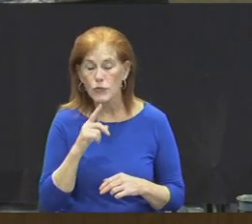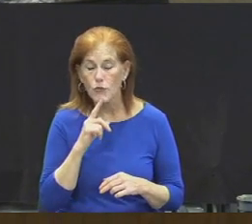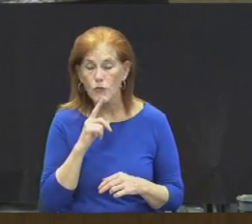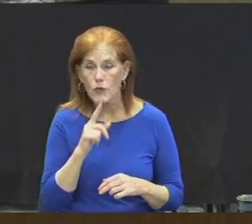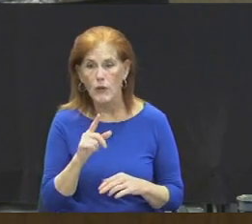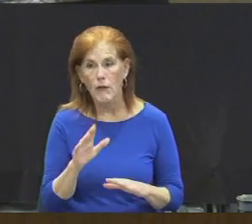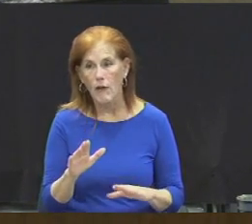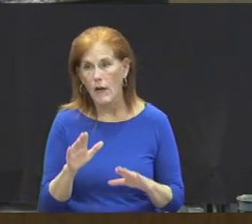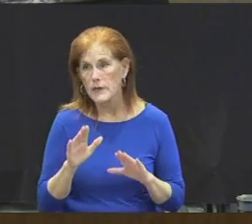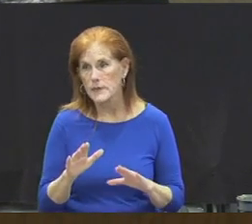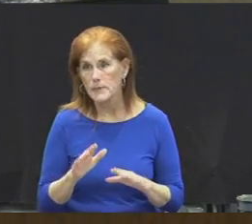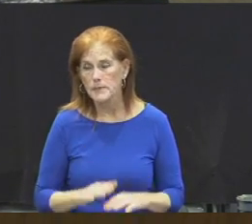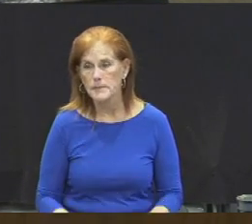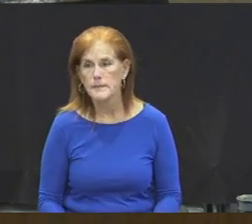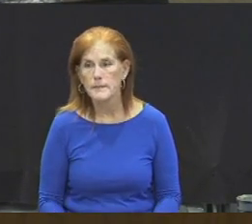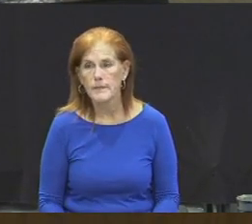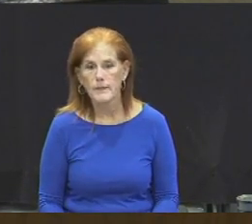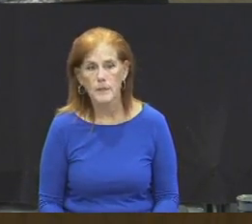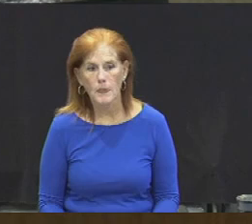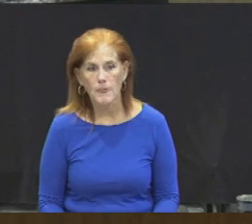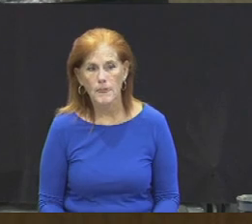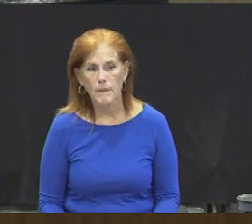impressive. Mm-hmm. So,